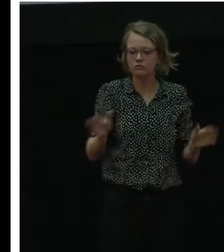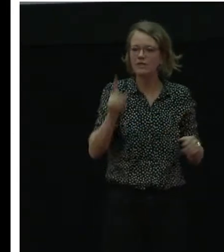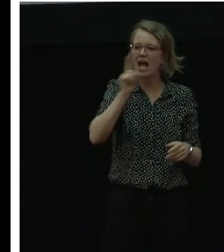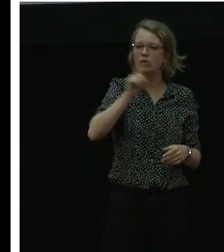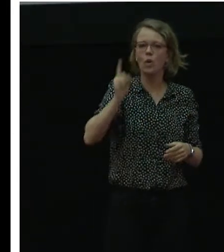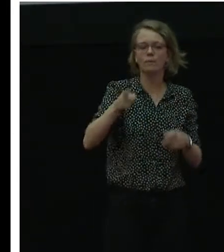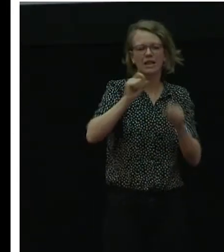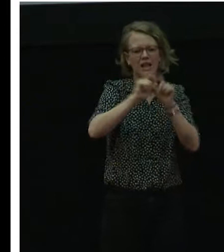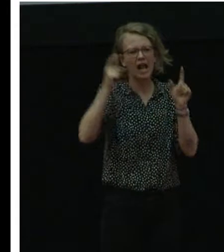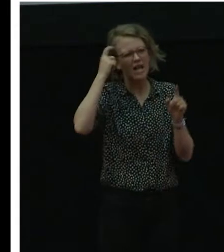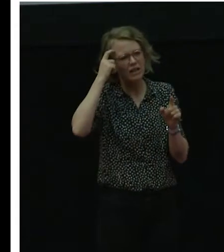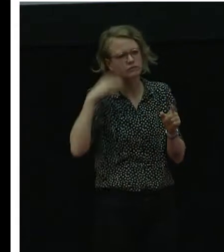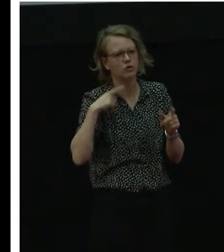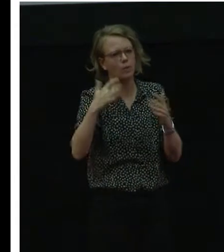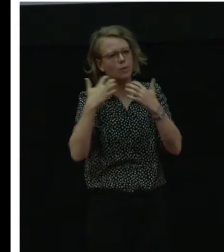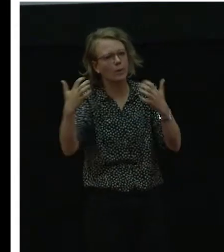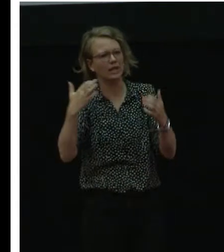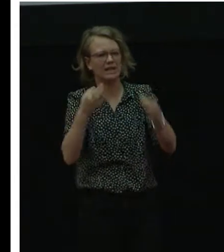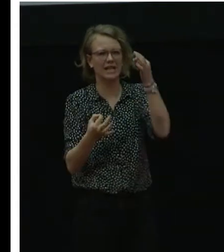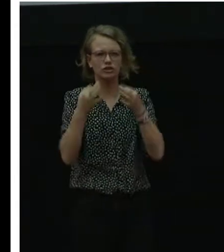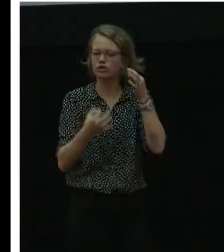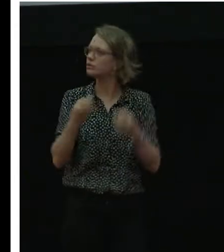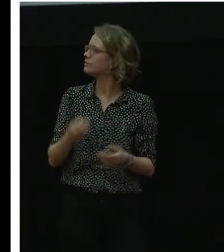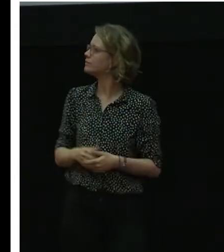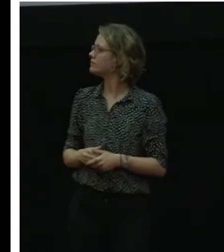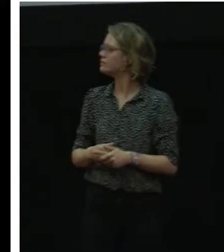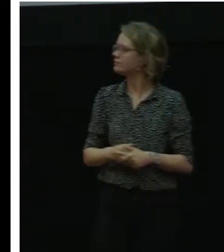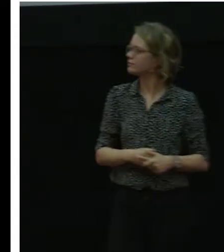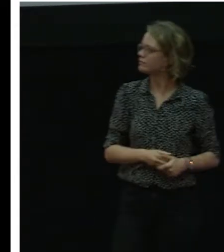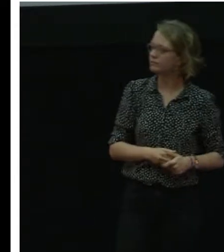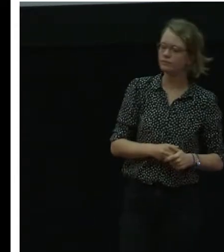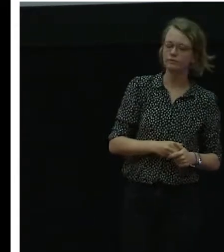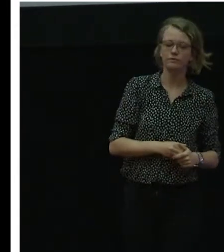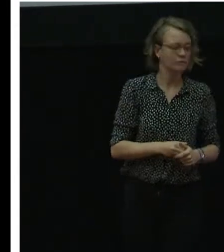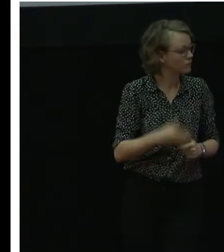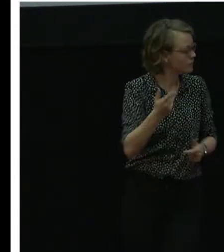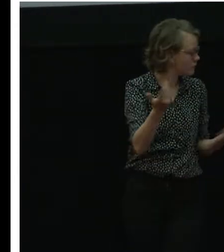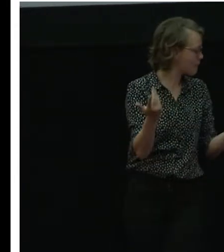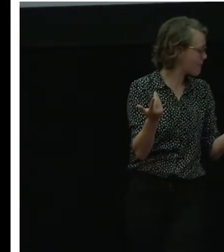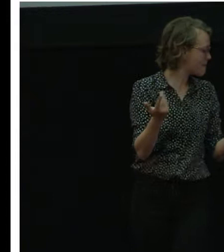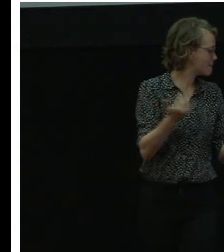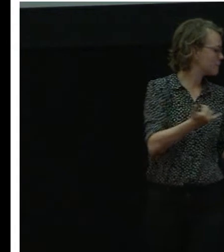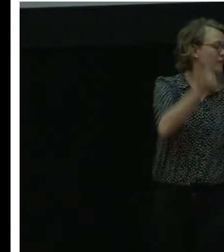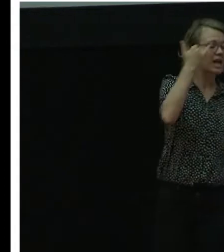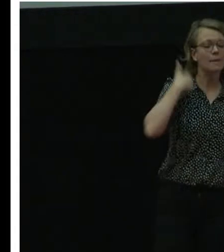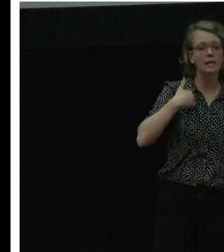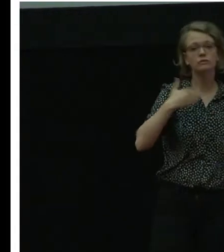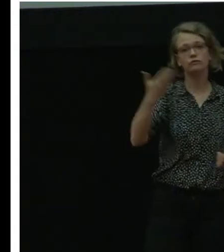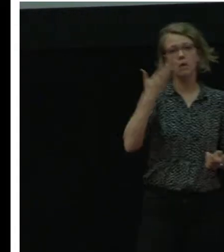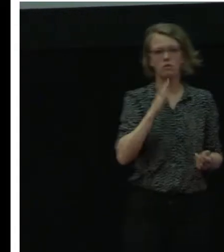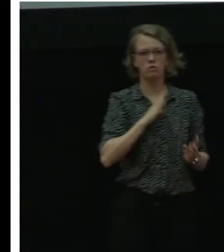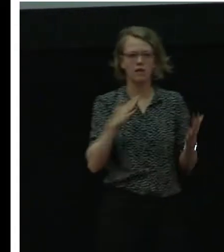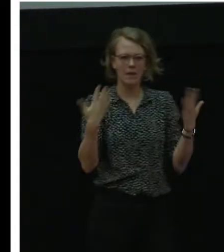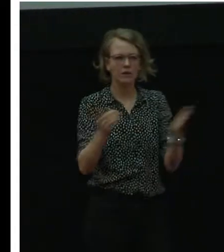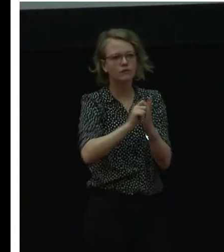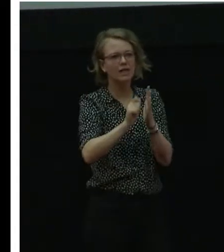don't have to give a verbatim translation, and it's not meant to test your audience's language